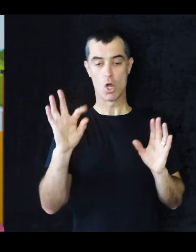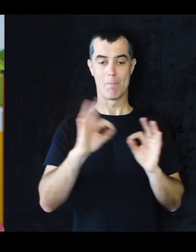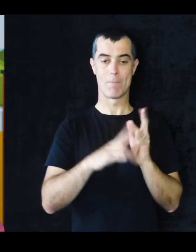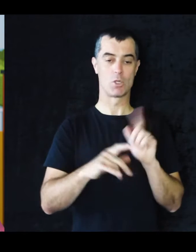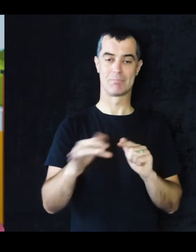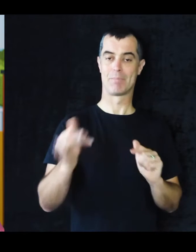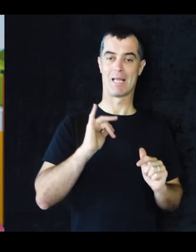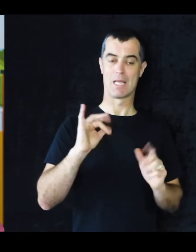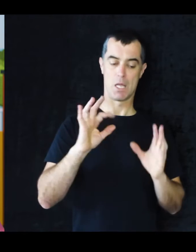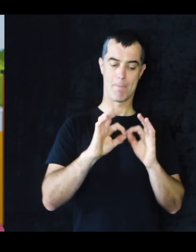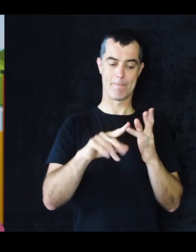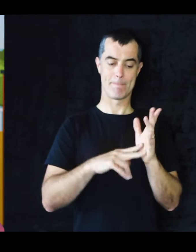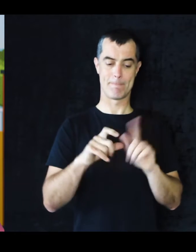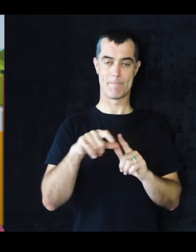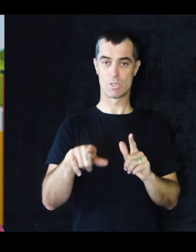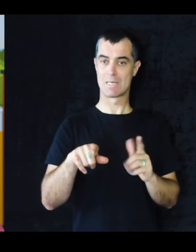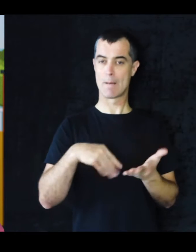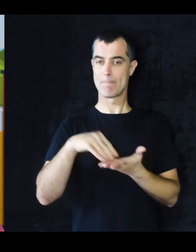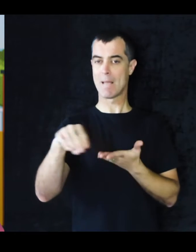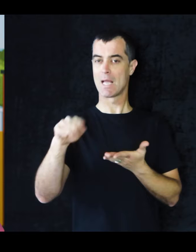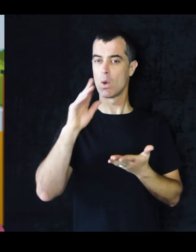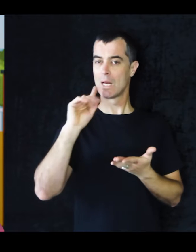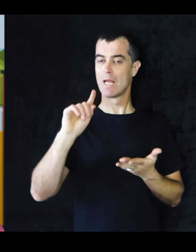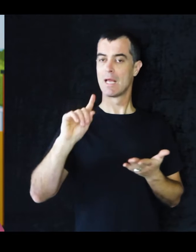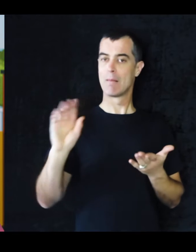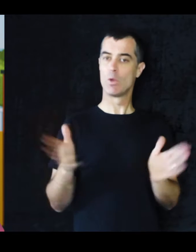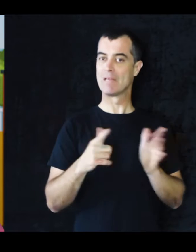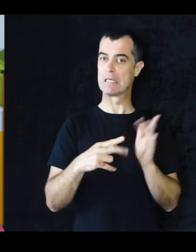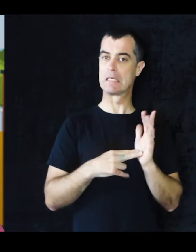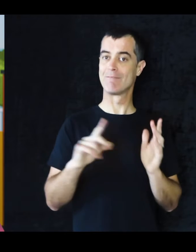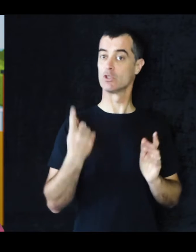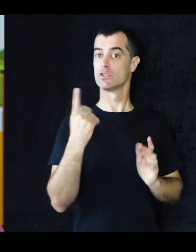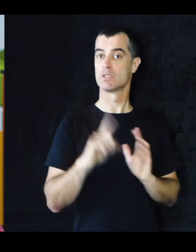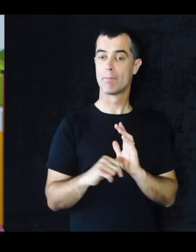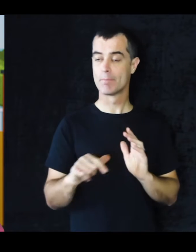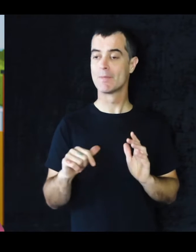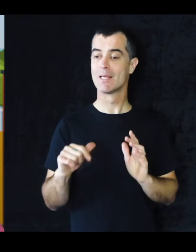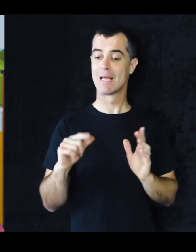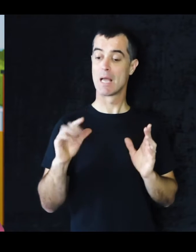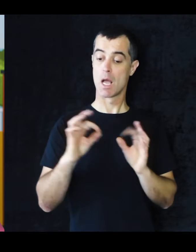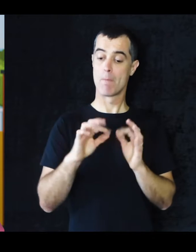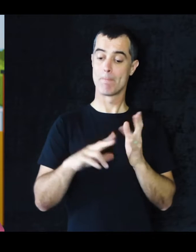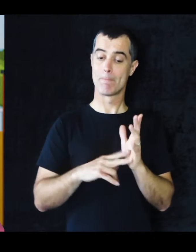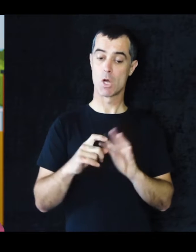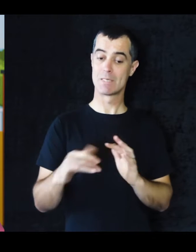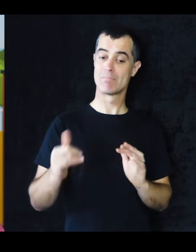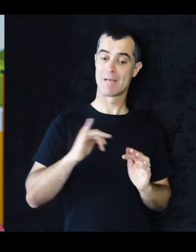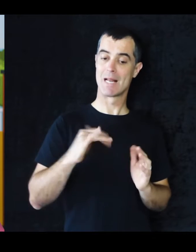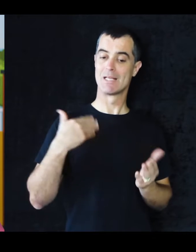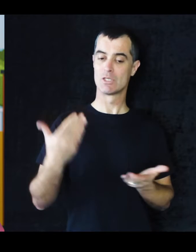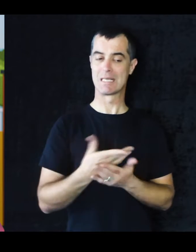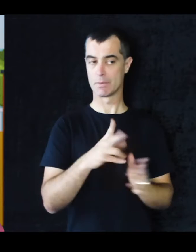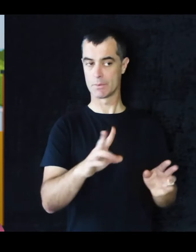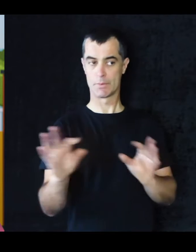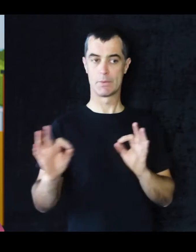get your bond back. So your bond is what you pay before you move in, and to get it back you